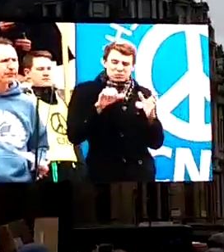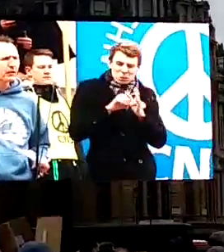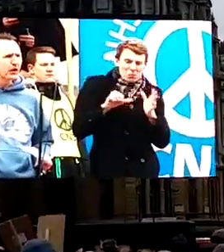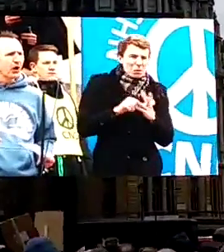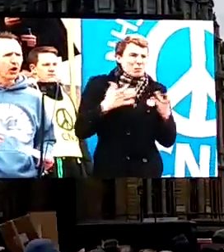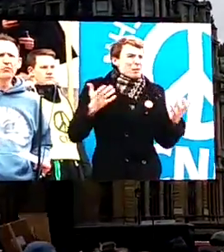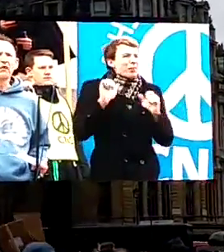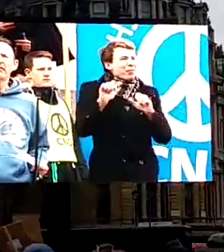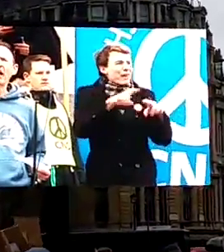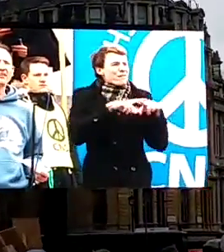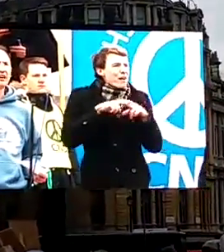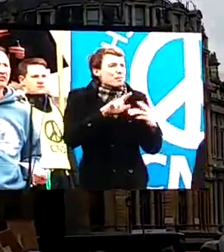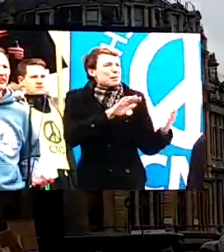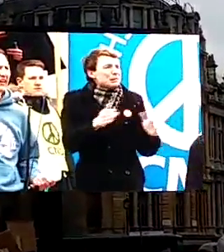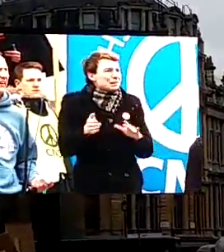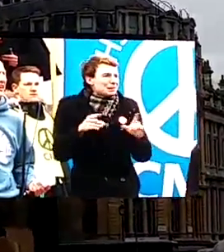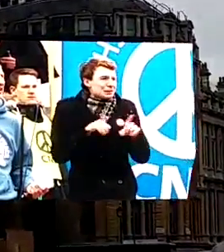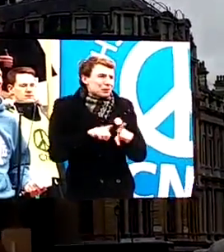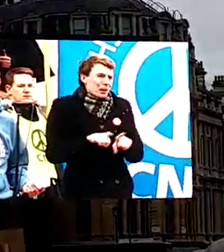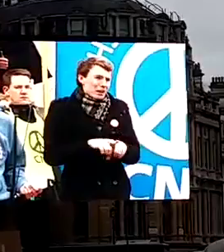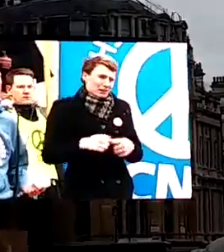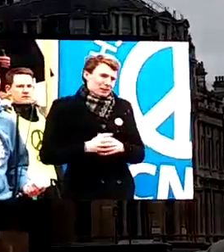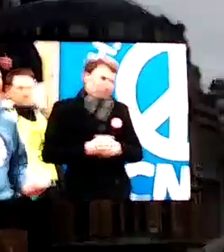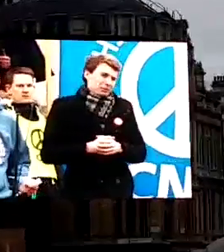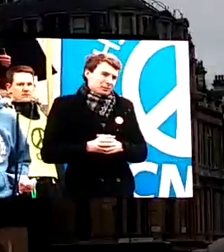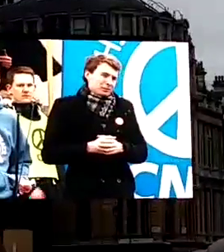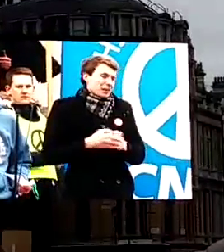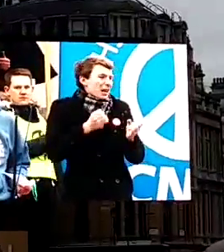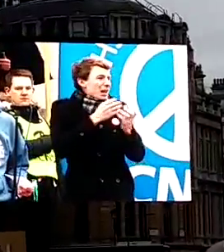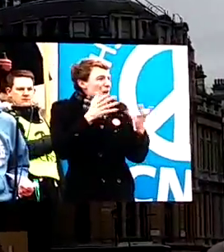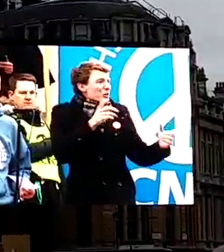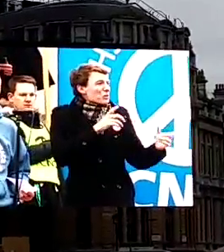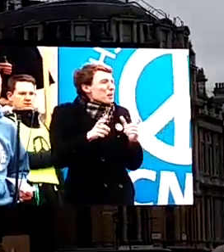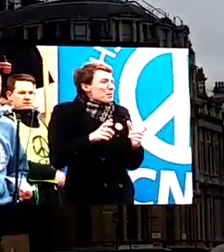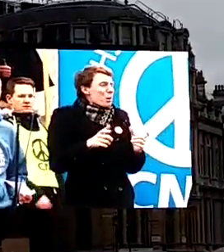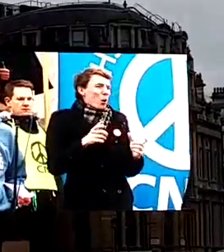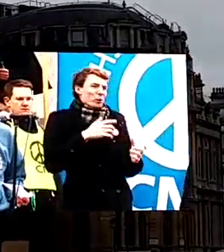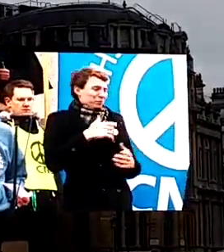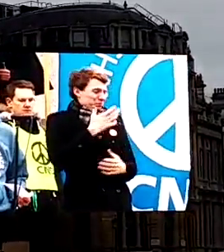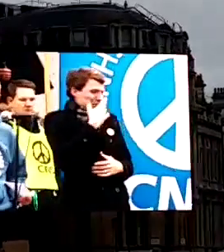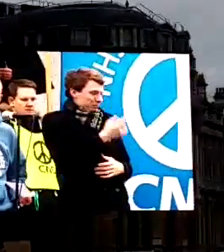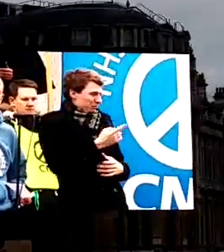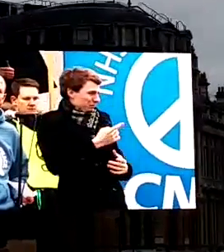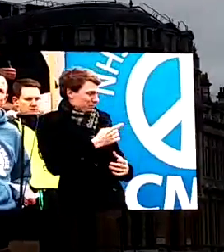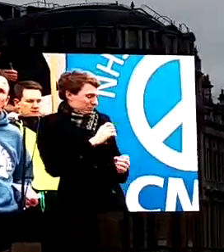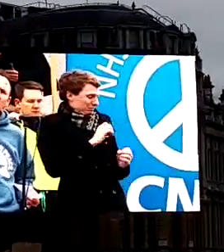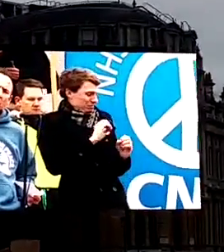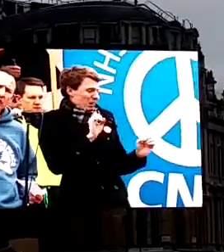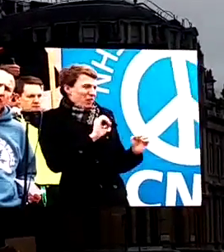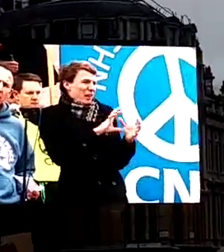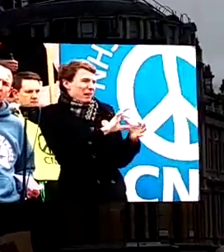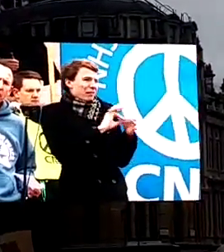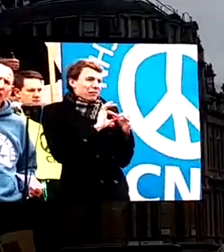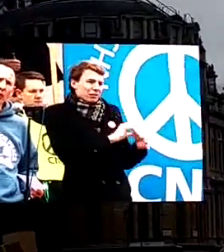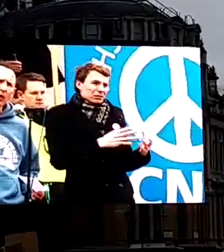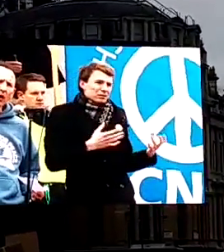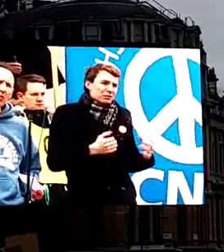people whom none of us have anything in common with. And I can guarantee